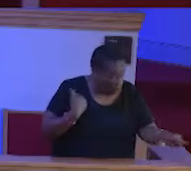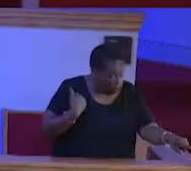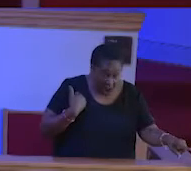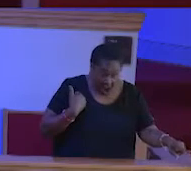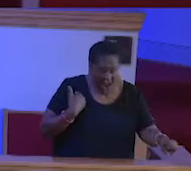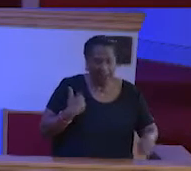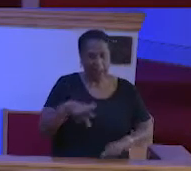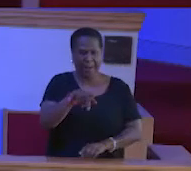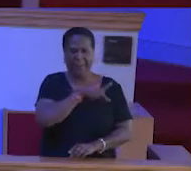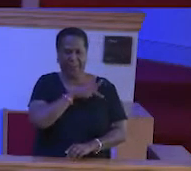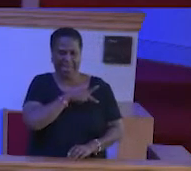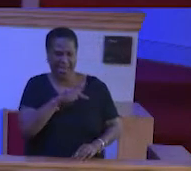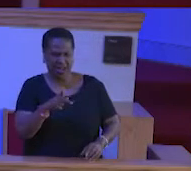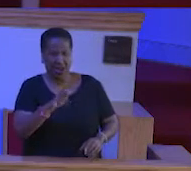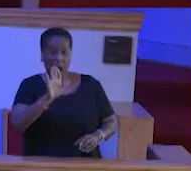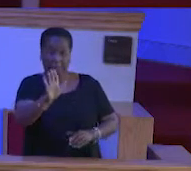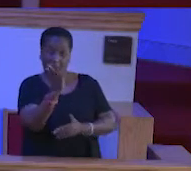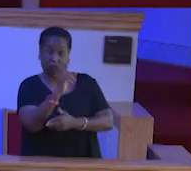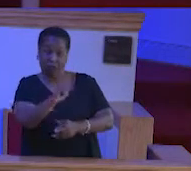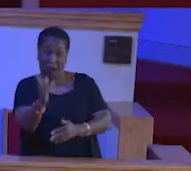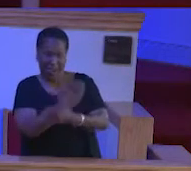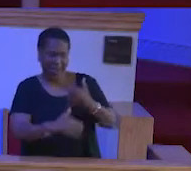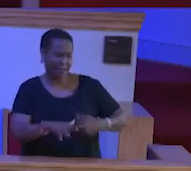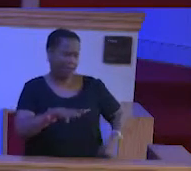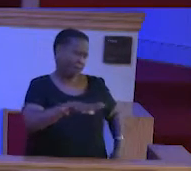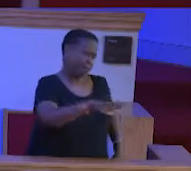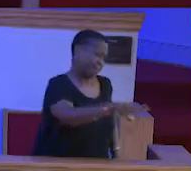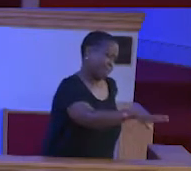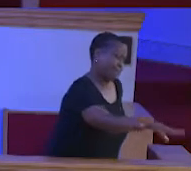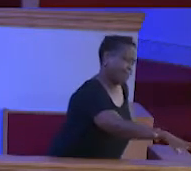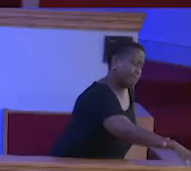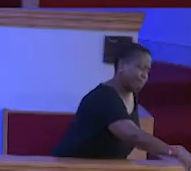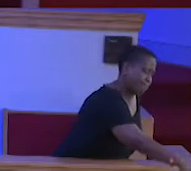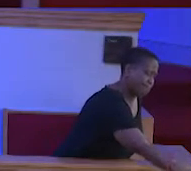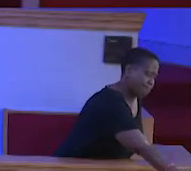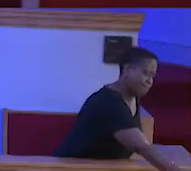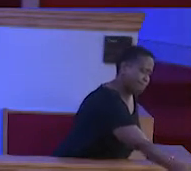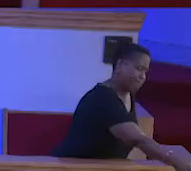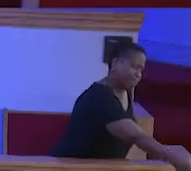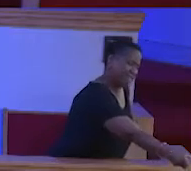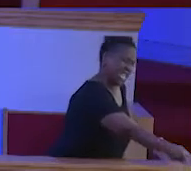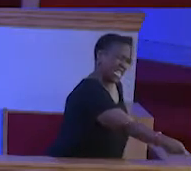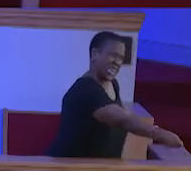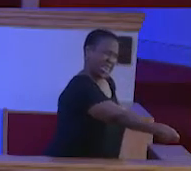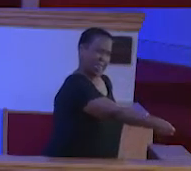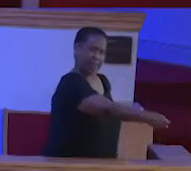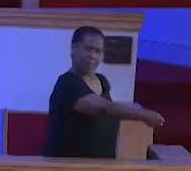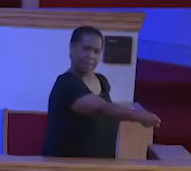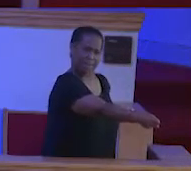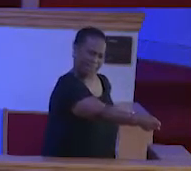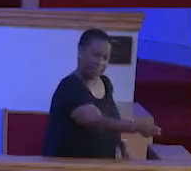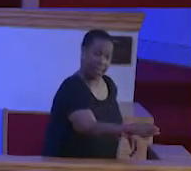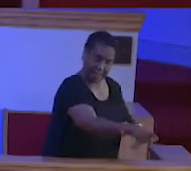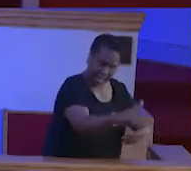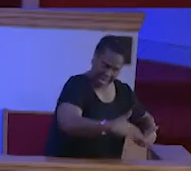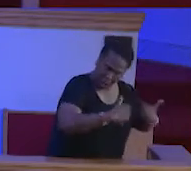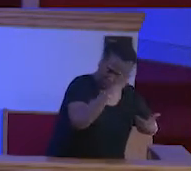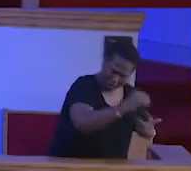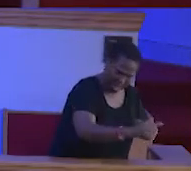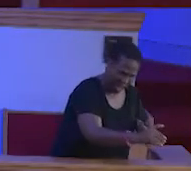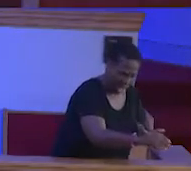Peter reaches down with his right hand and begins to lift the young